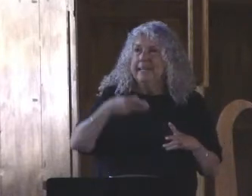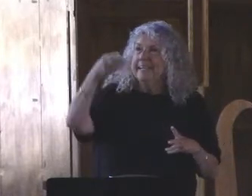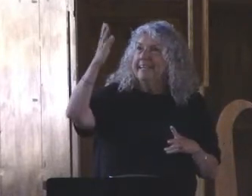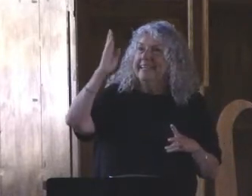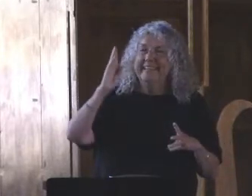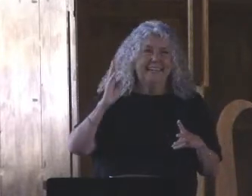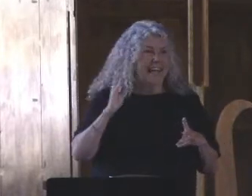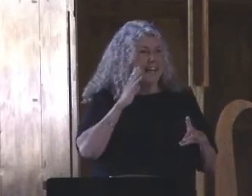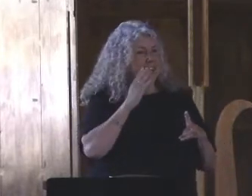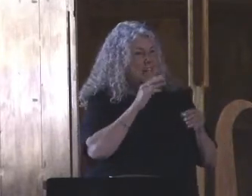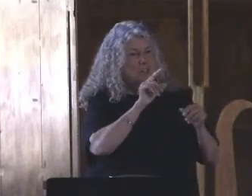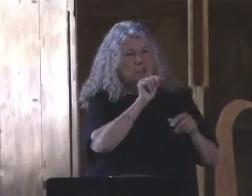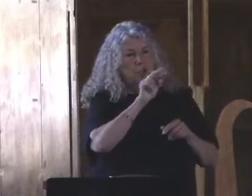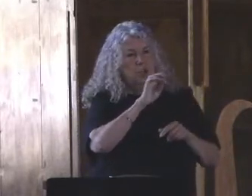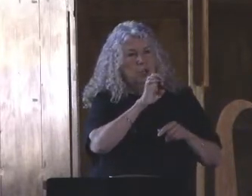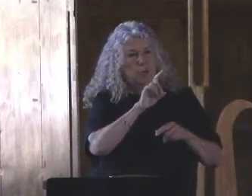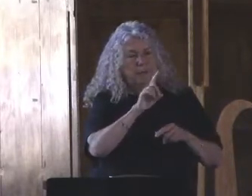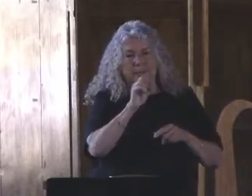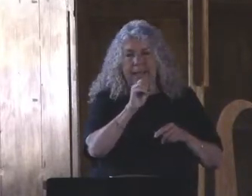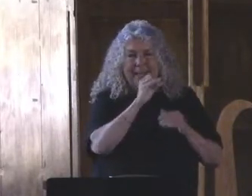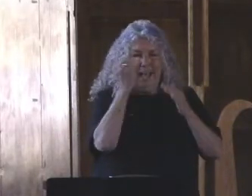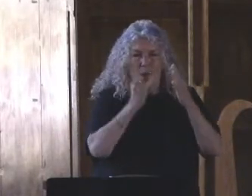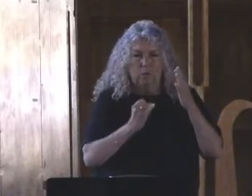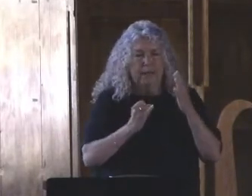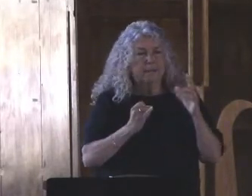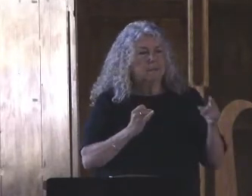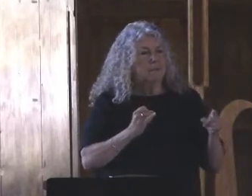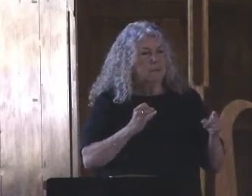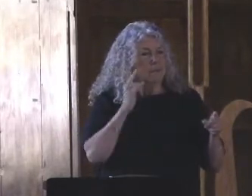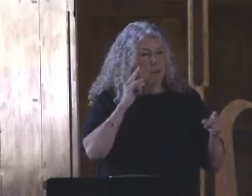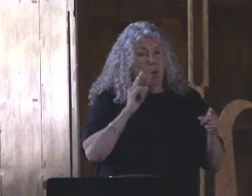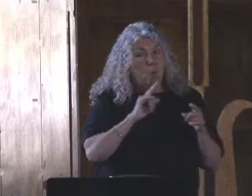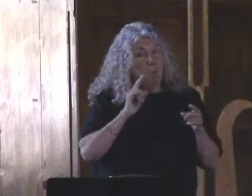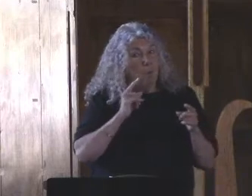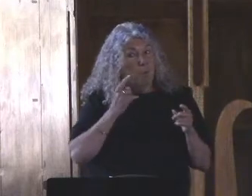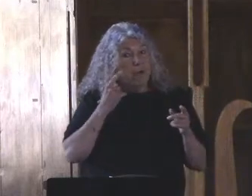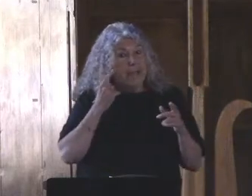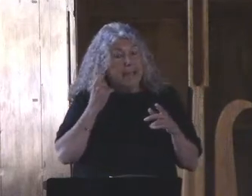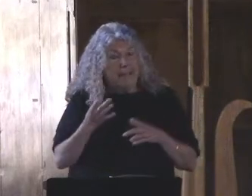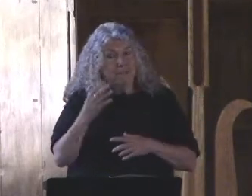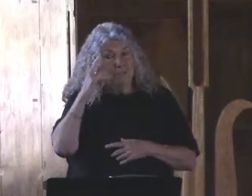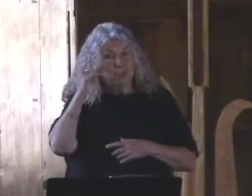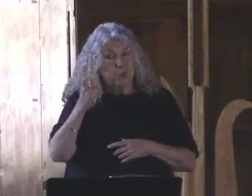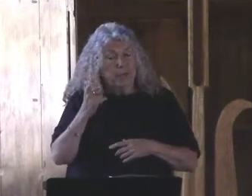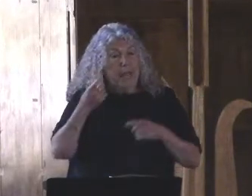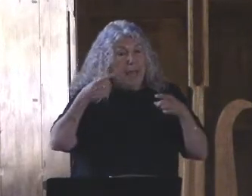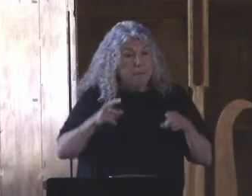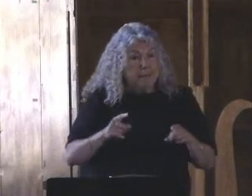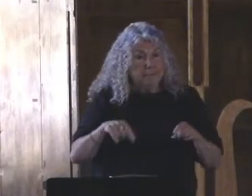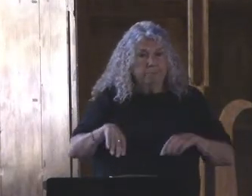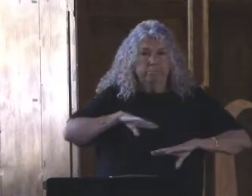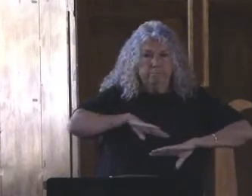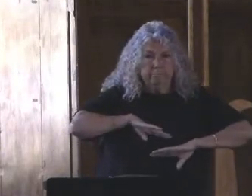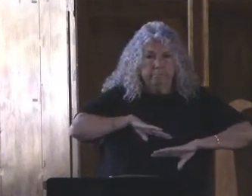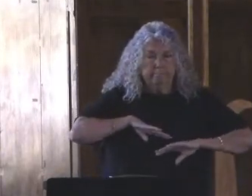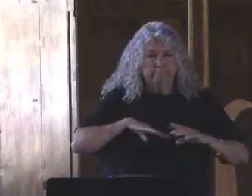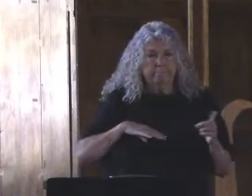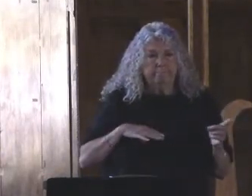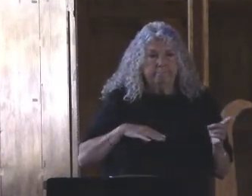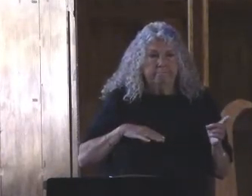has traced an outline for us of what could be. But whether that dream comes to fulfillment